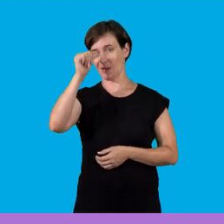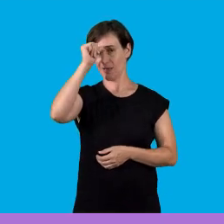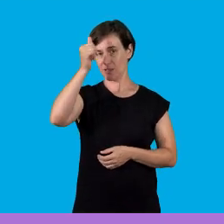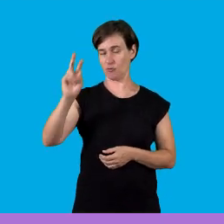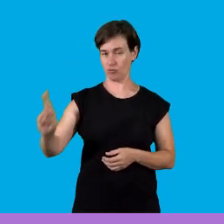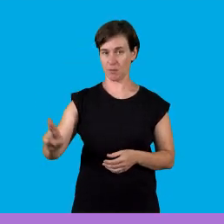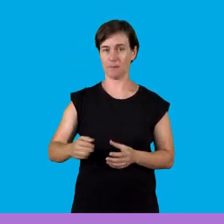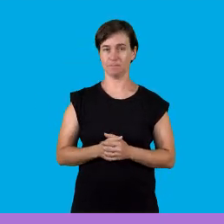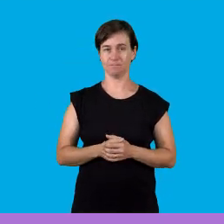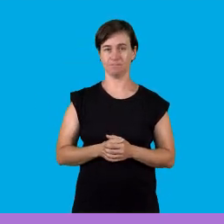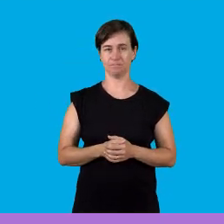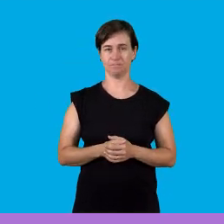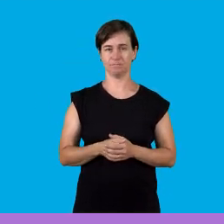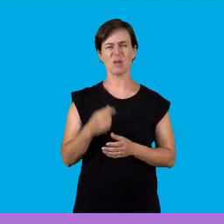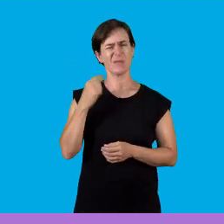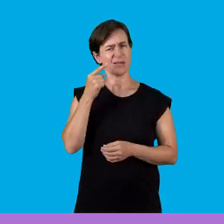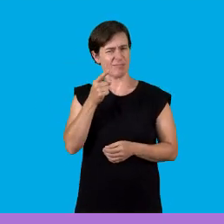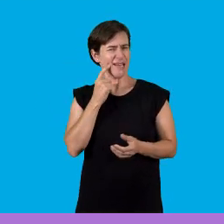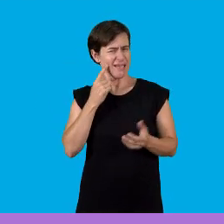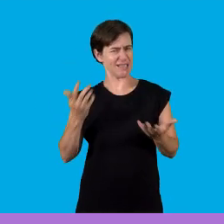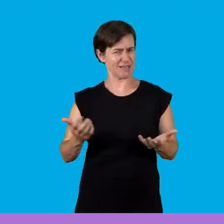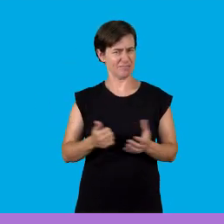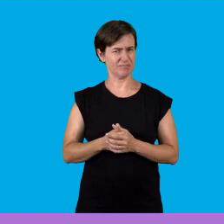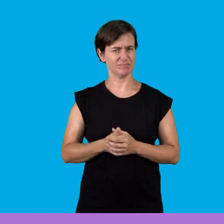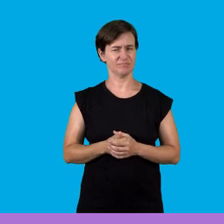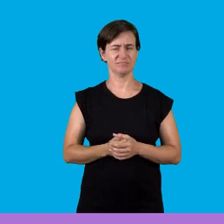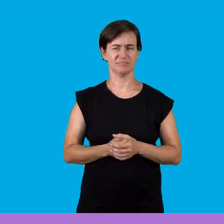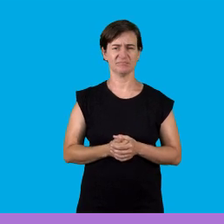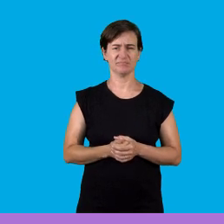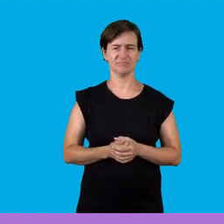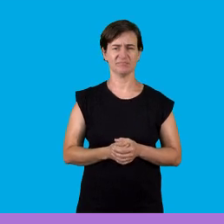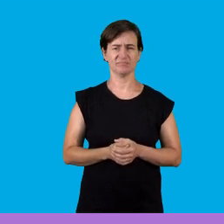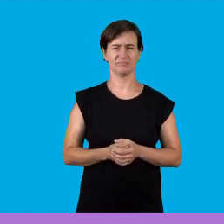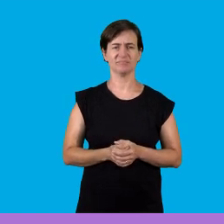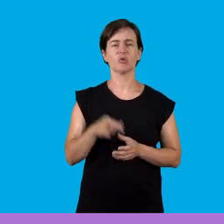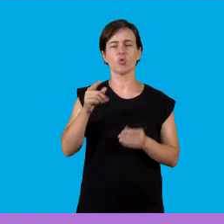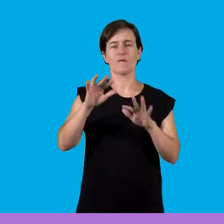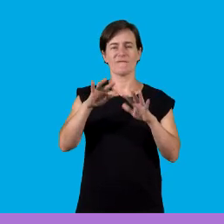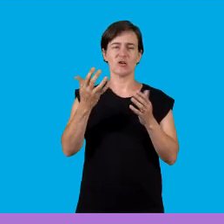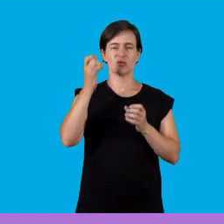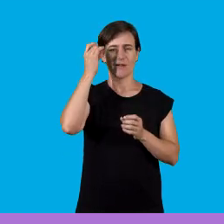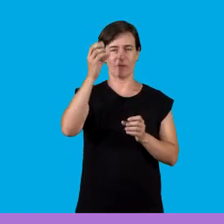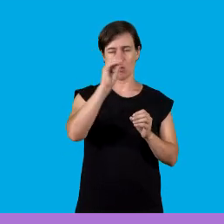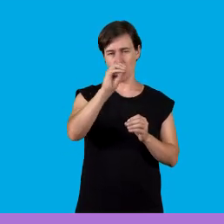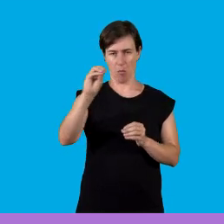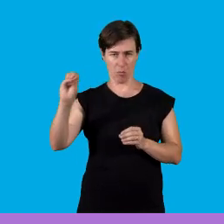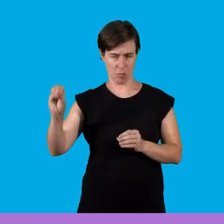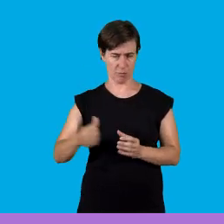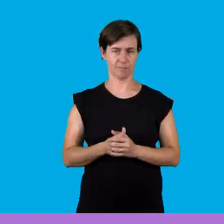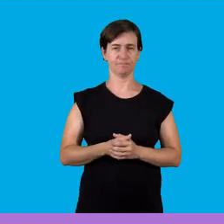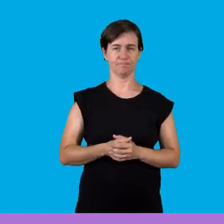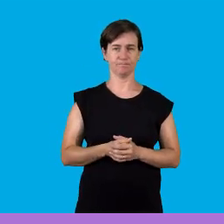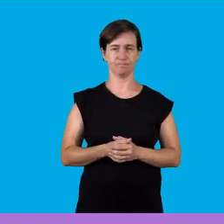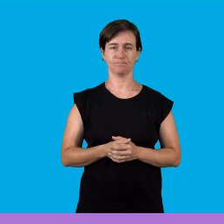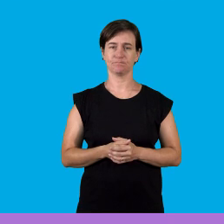4,500 Indian rupees. I think that's quite straightforward, right? So that's just in completion of our